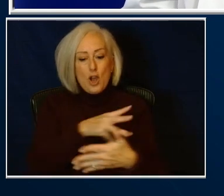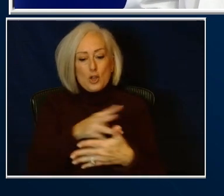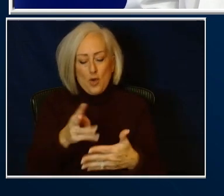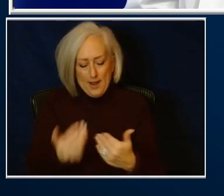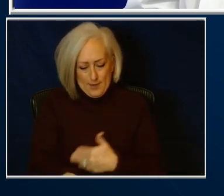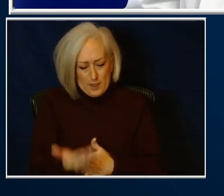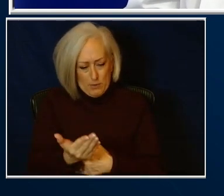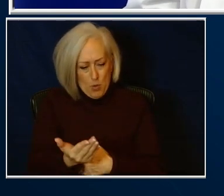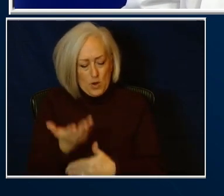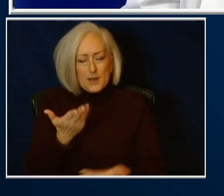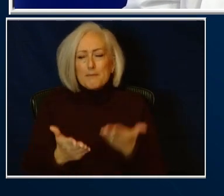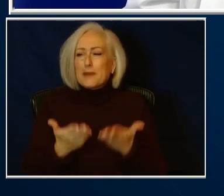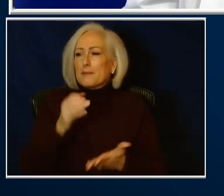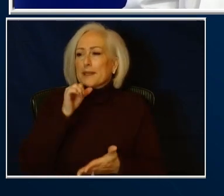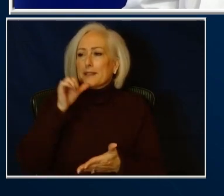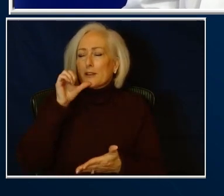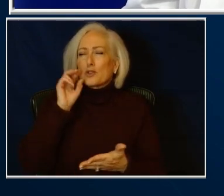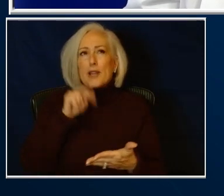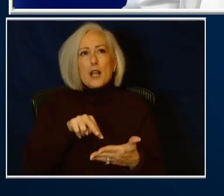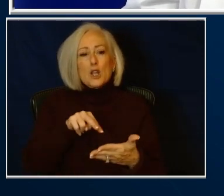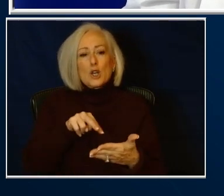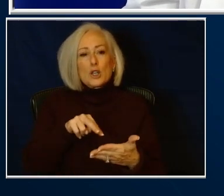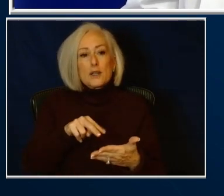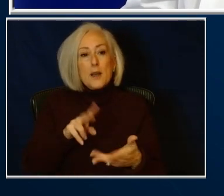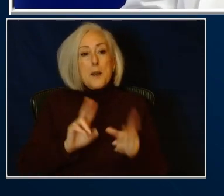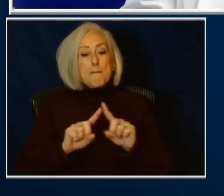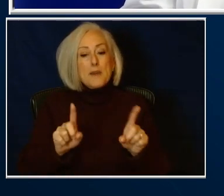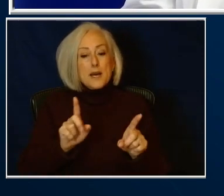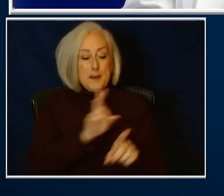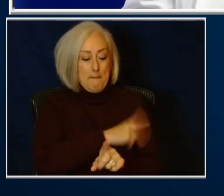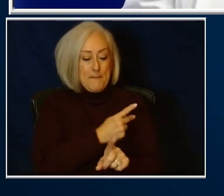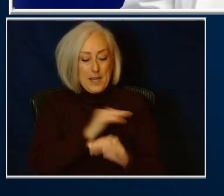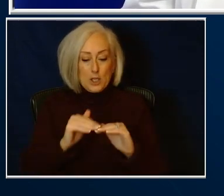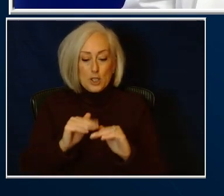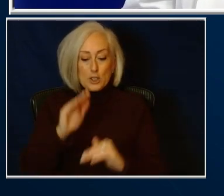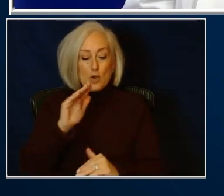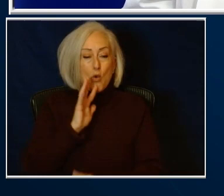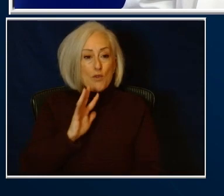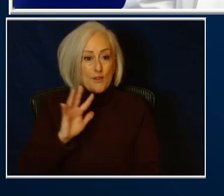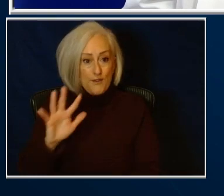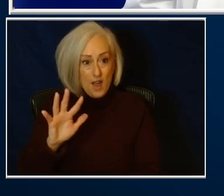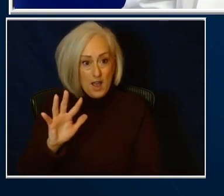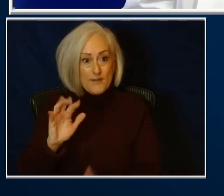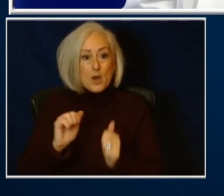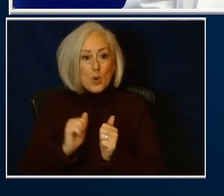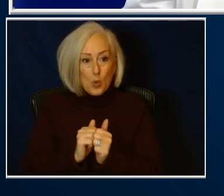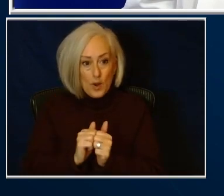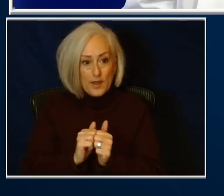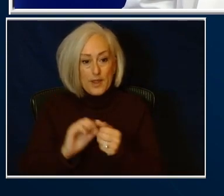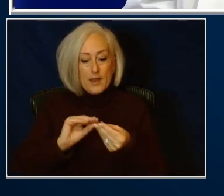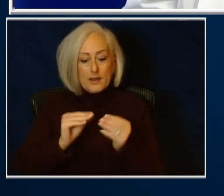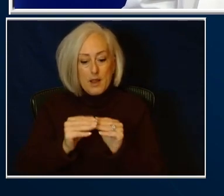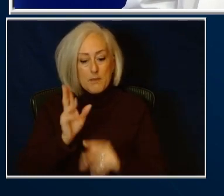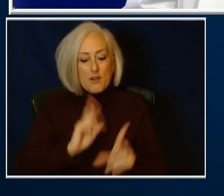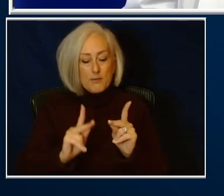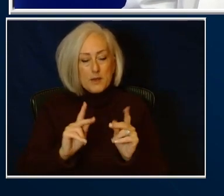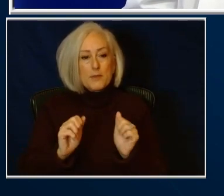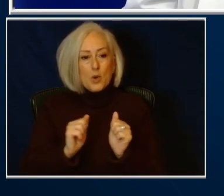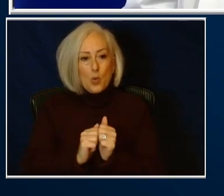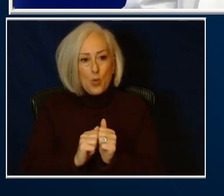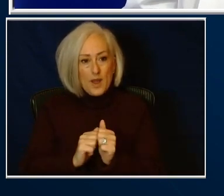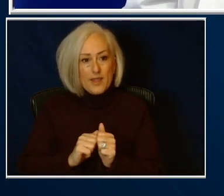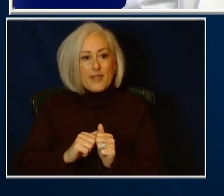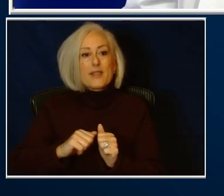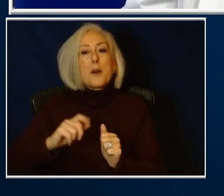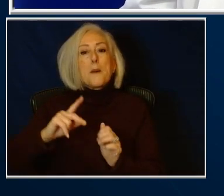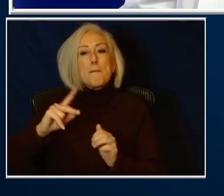the percentage of patients over the age of 5 who have had the bivalent booster. Yeah. And the number is like 16% across